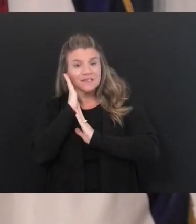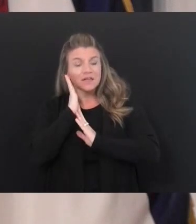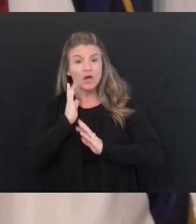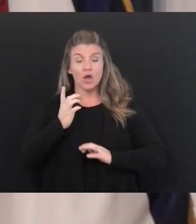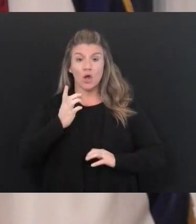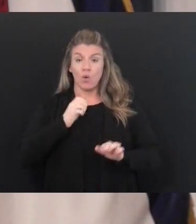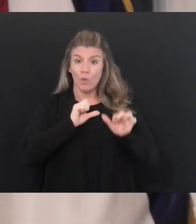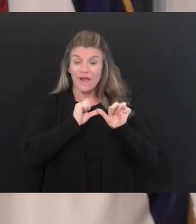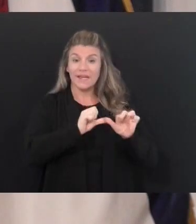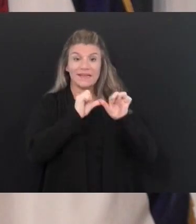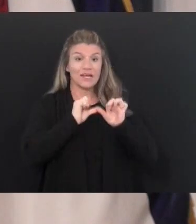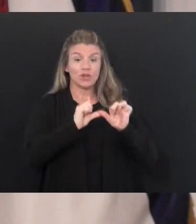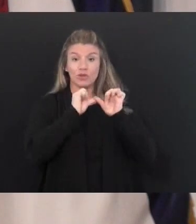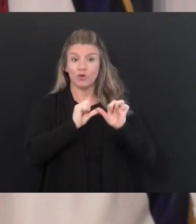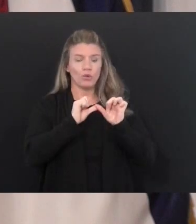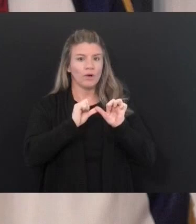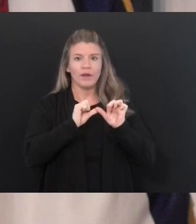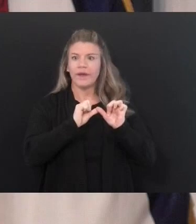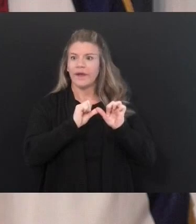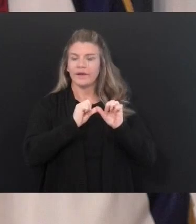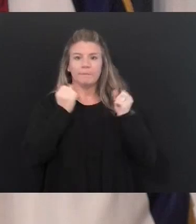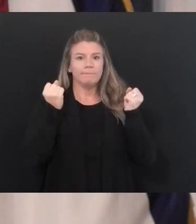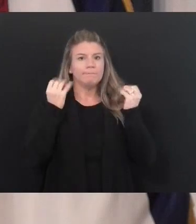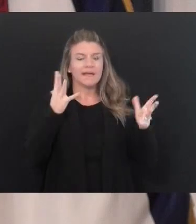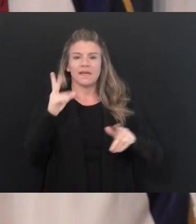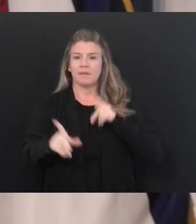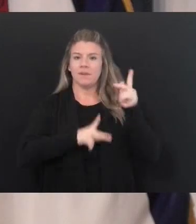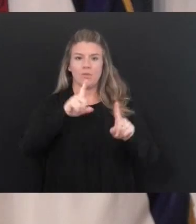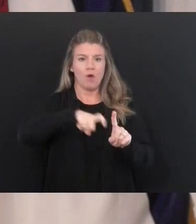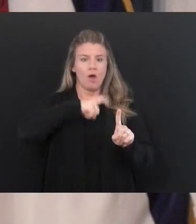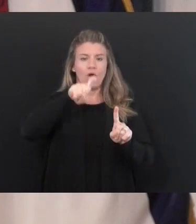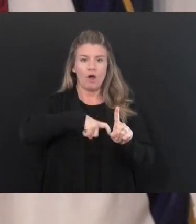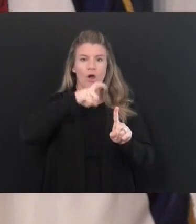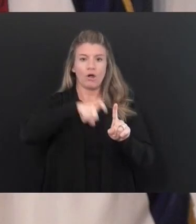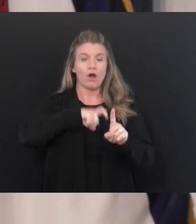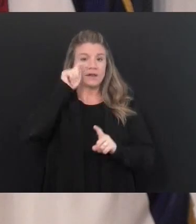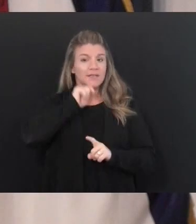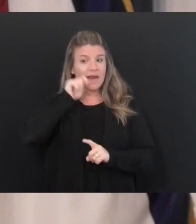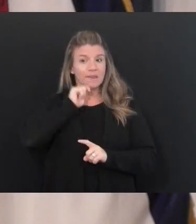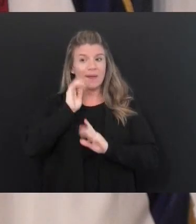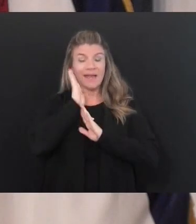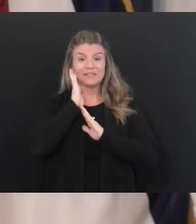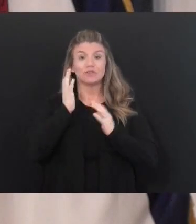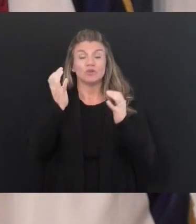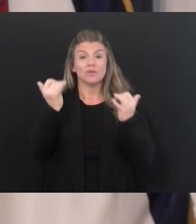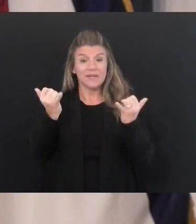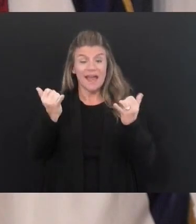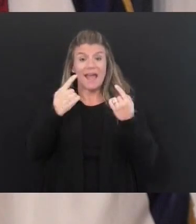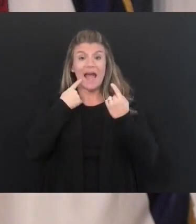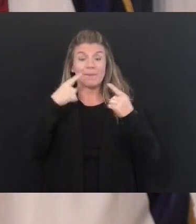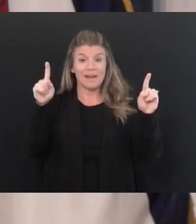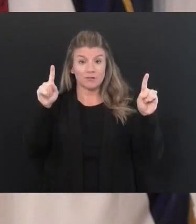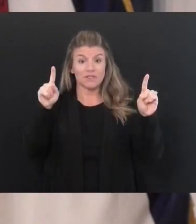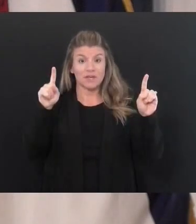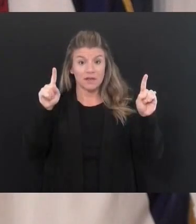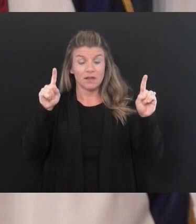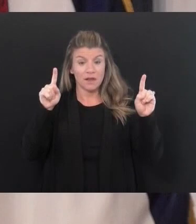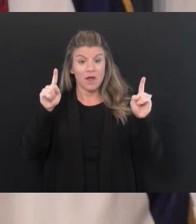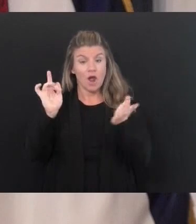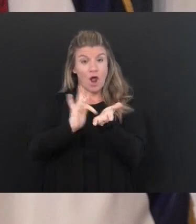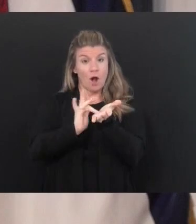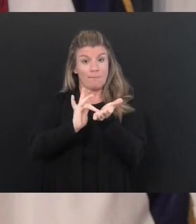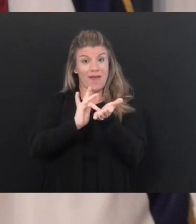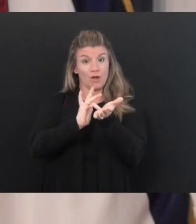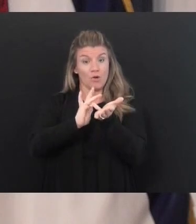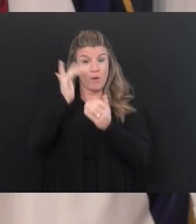continue to get all kinds of calls, and so I am announcing today that our medical